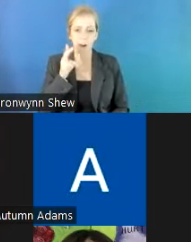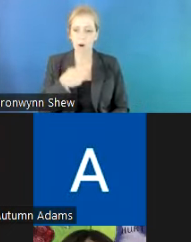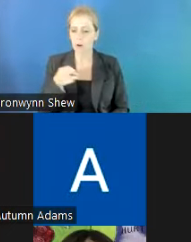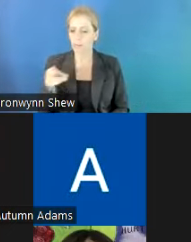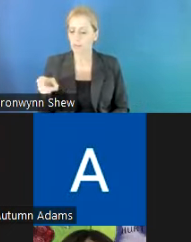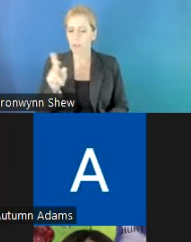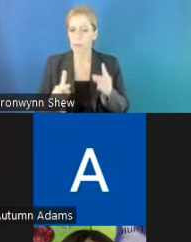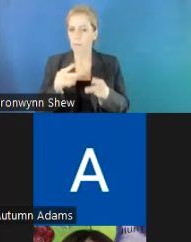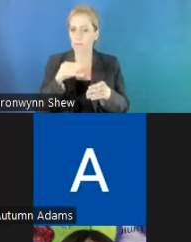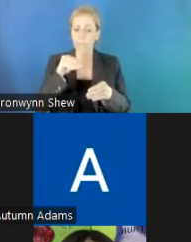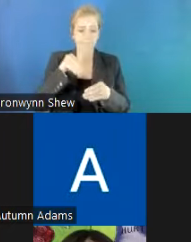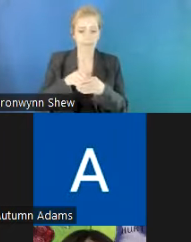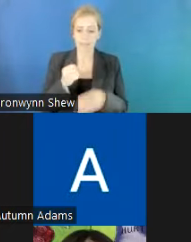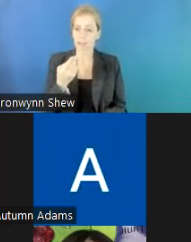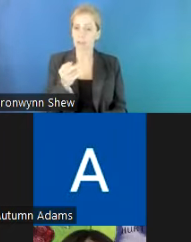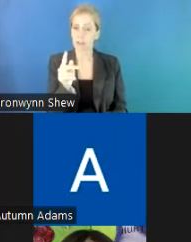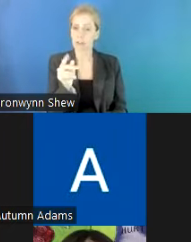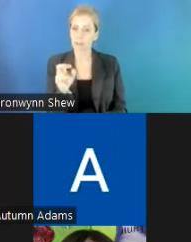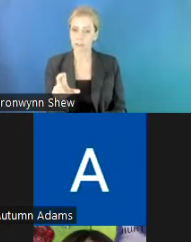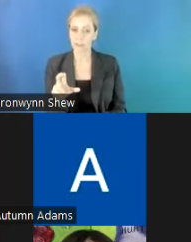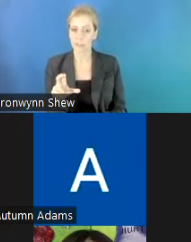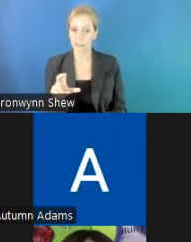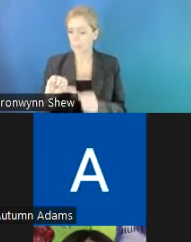of these